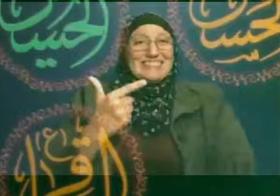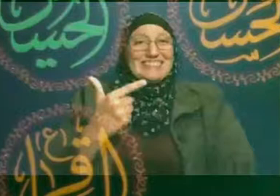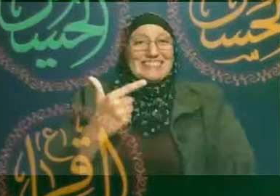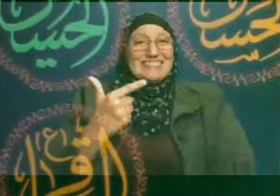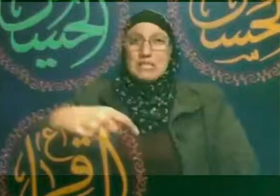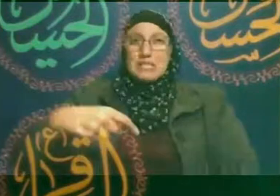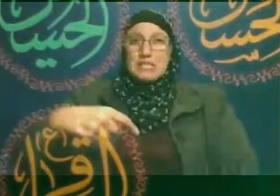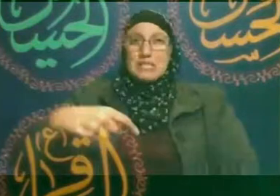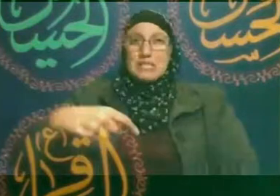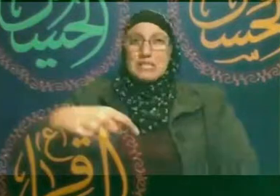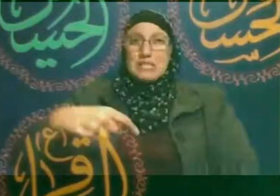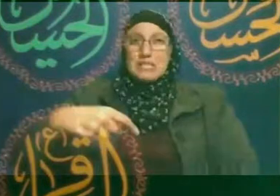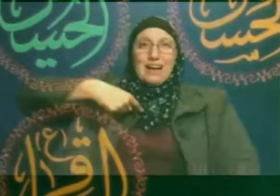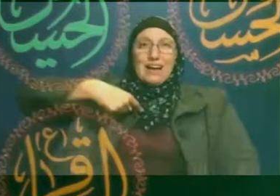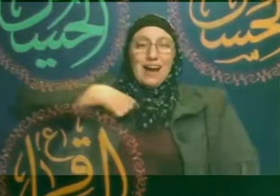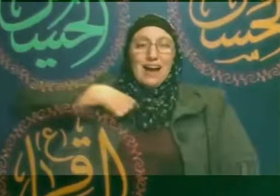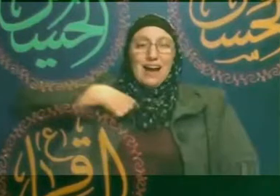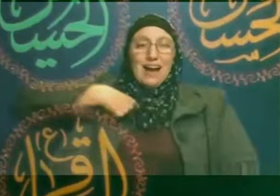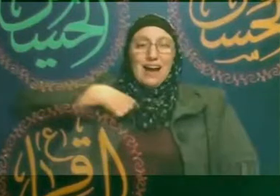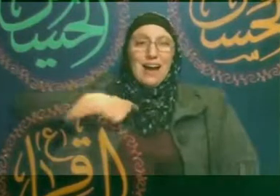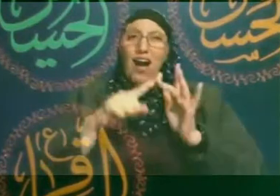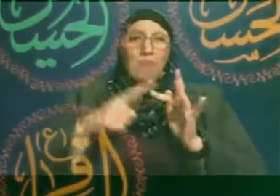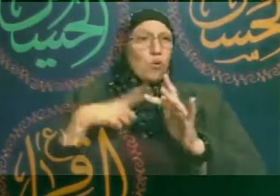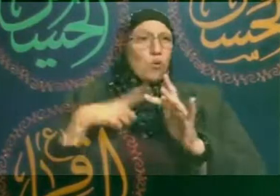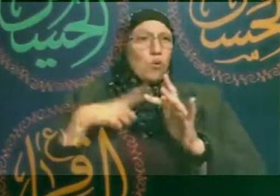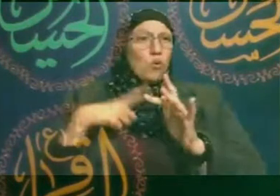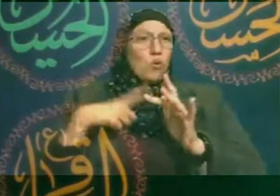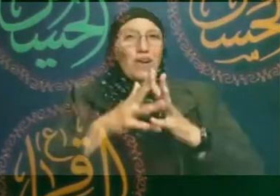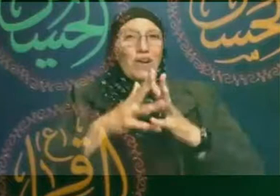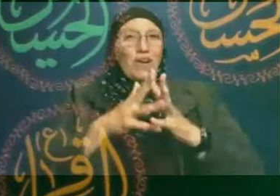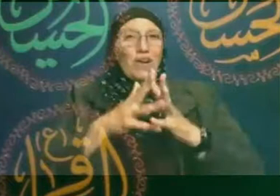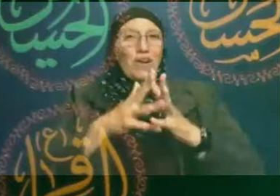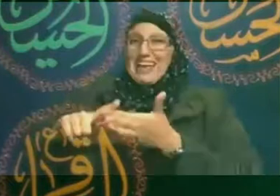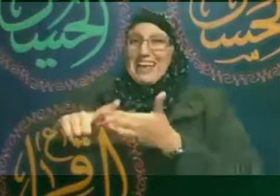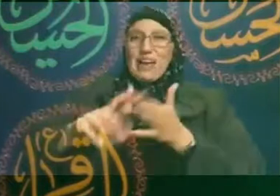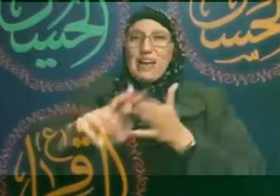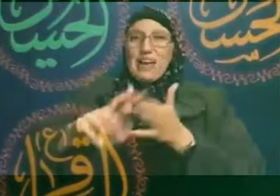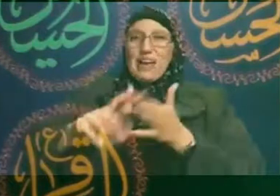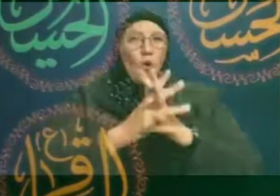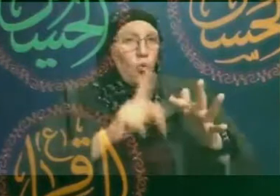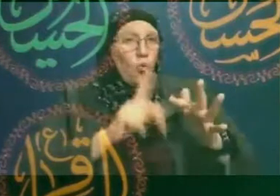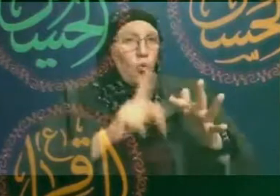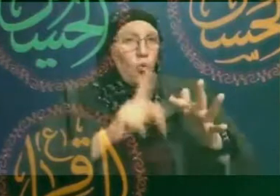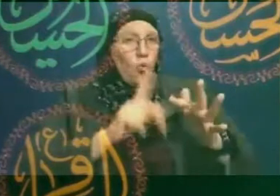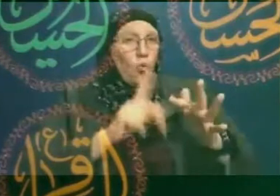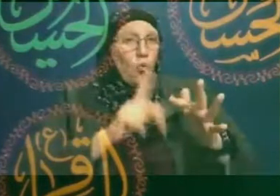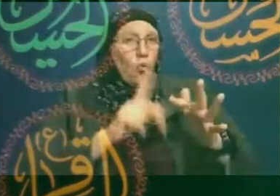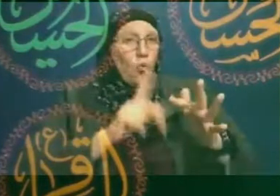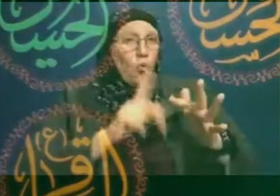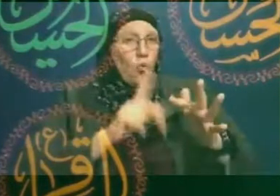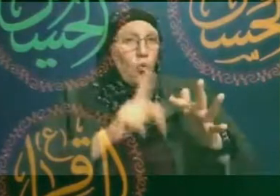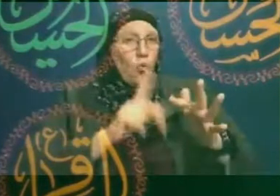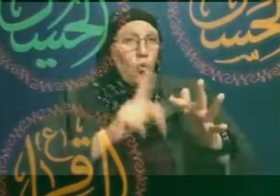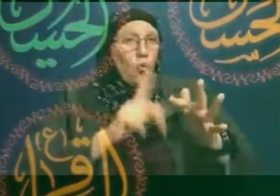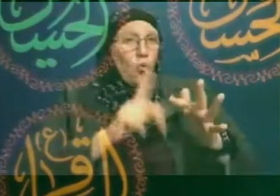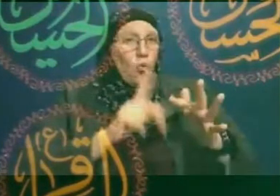as I talk to you, not he, meaning that God says, don't think that I'm absent, I'm present. It's a